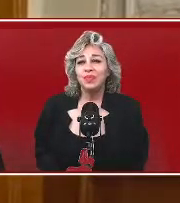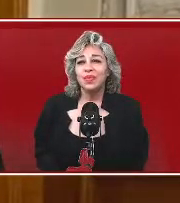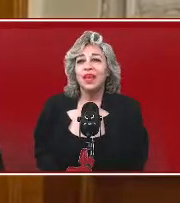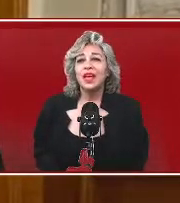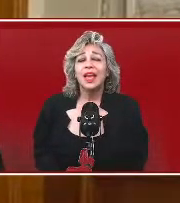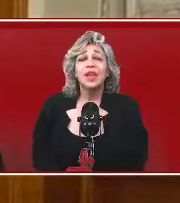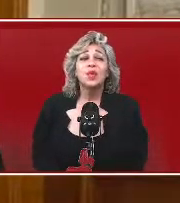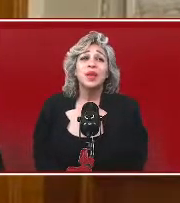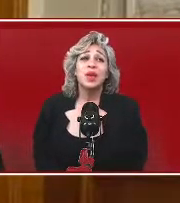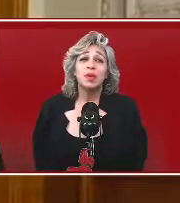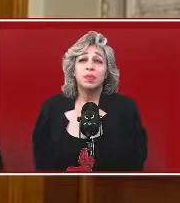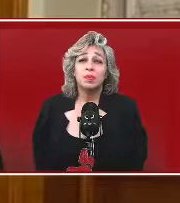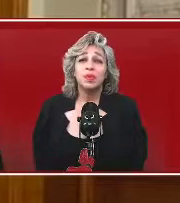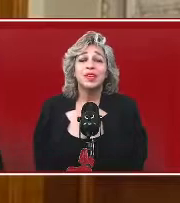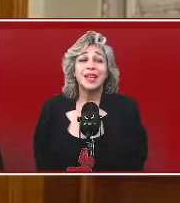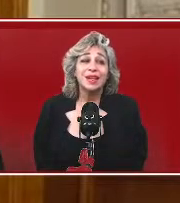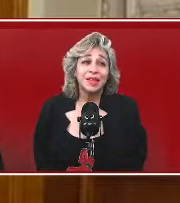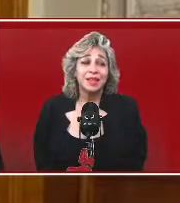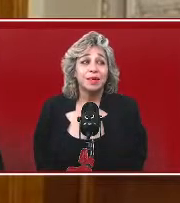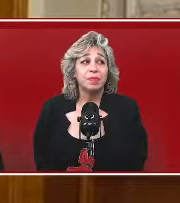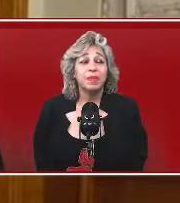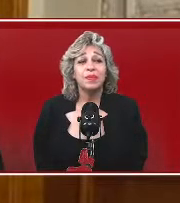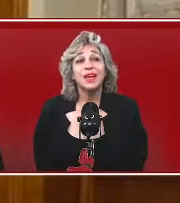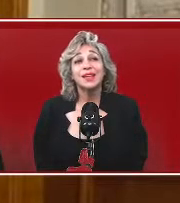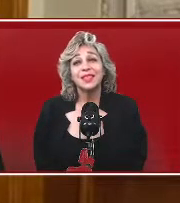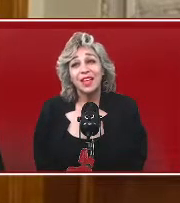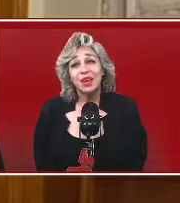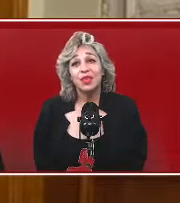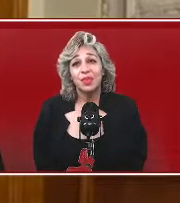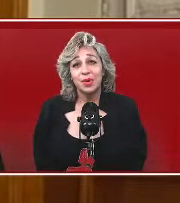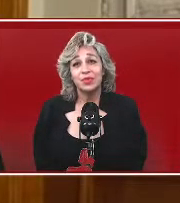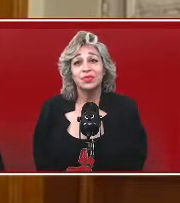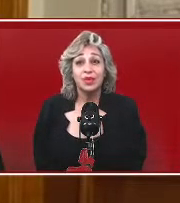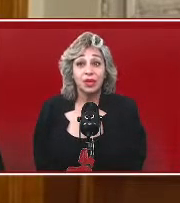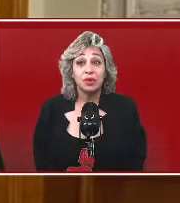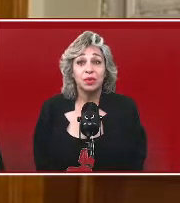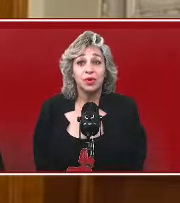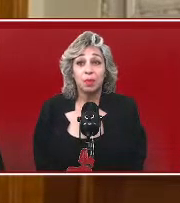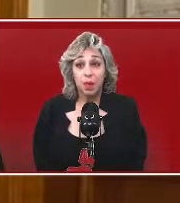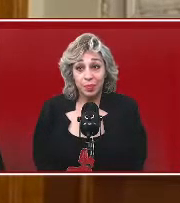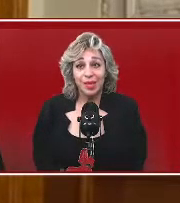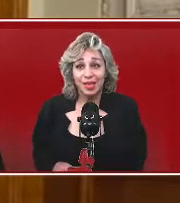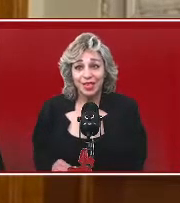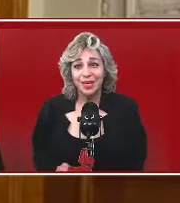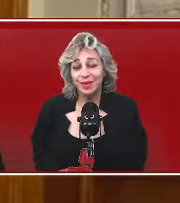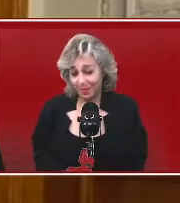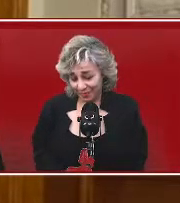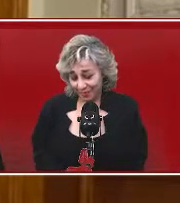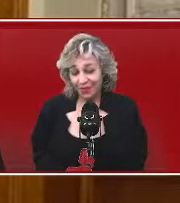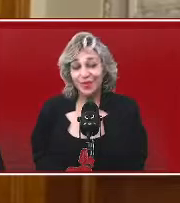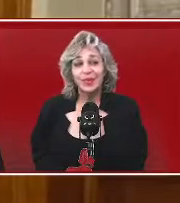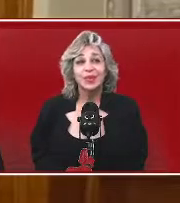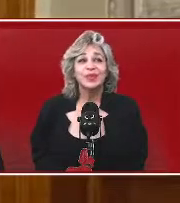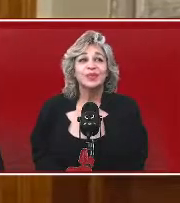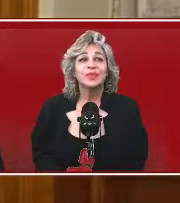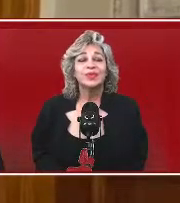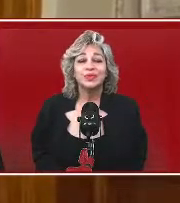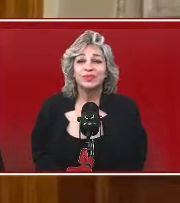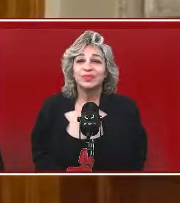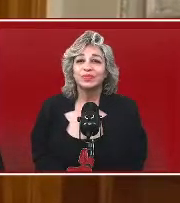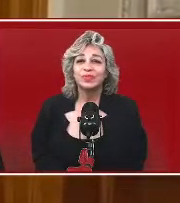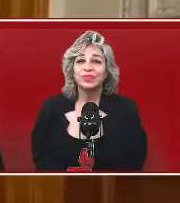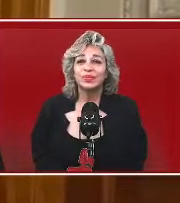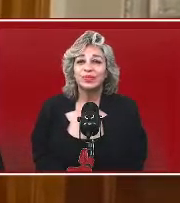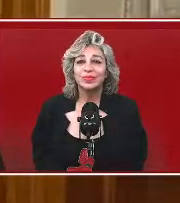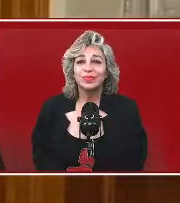vulnerable. And we are protecting them because they are the most vulnerable population.